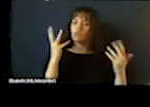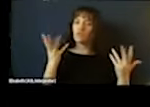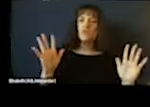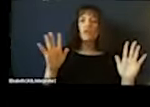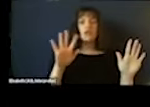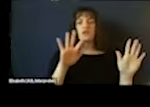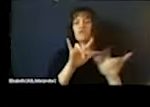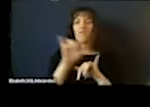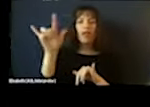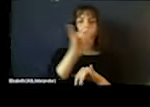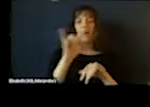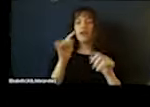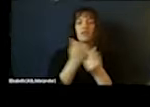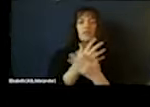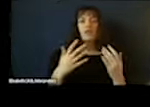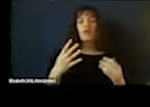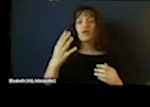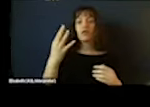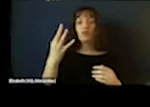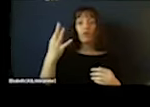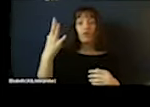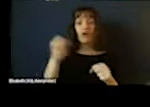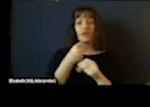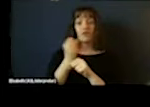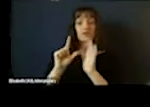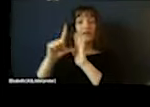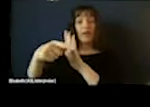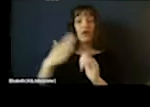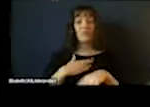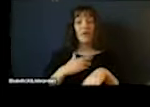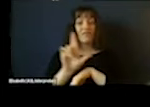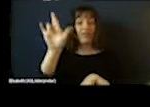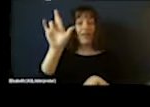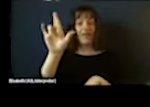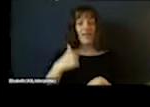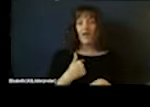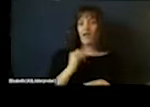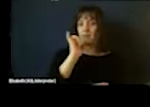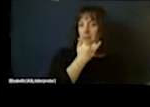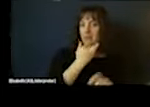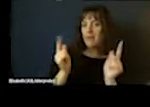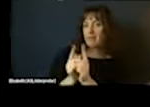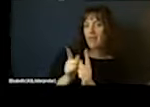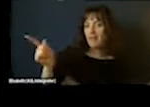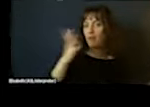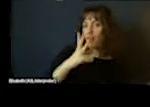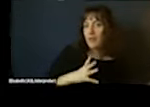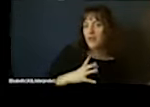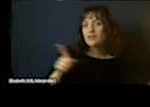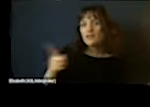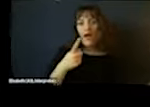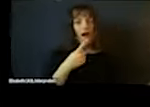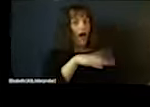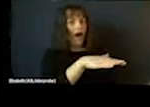and 4-5 years later on my flight, and I met her kind of accidentally in some conference, and she just came to me, can you remember